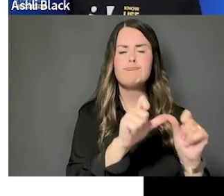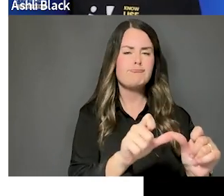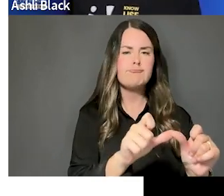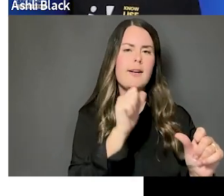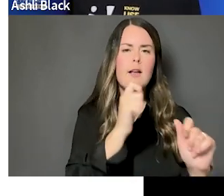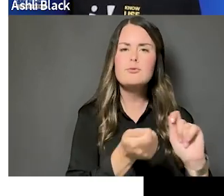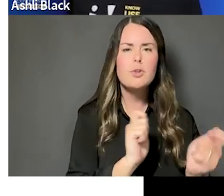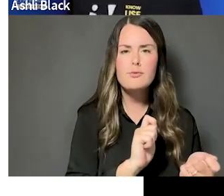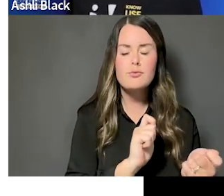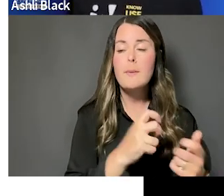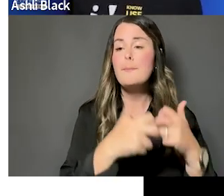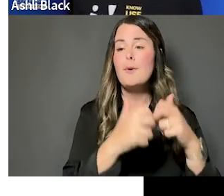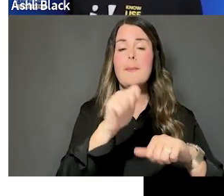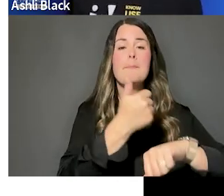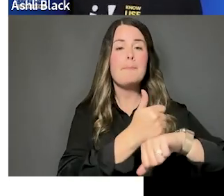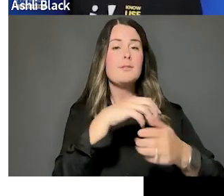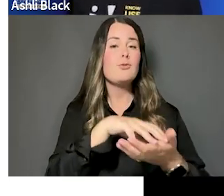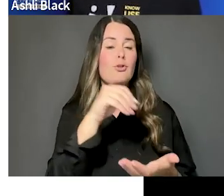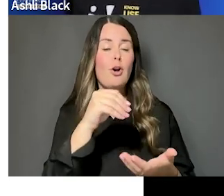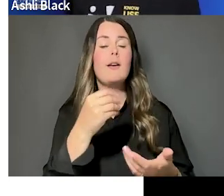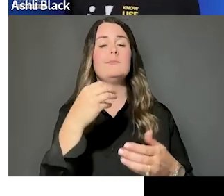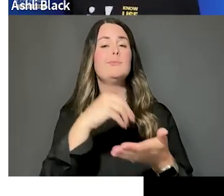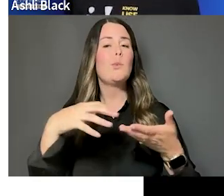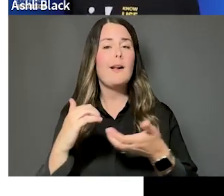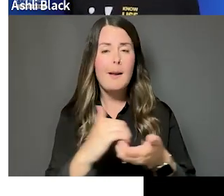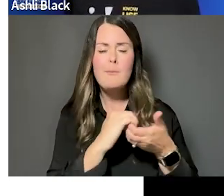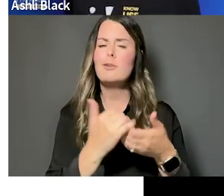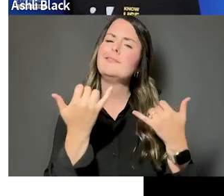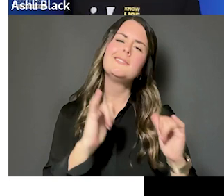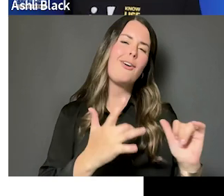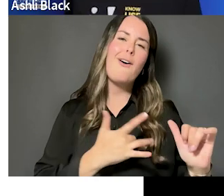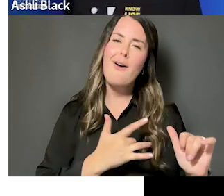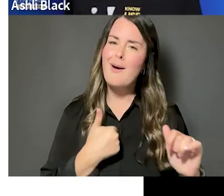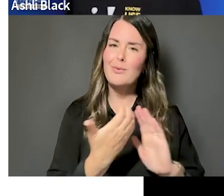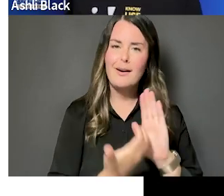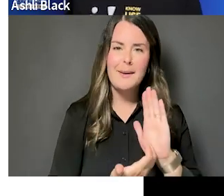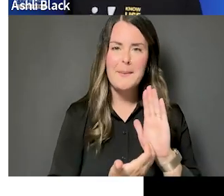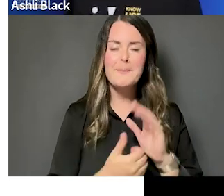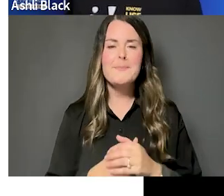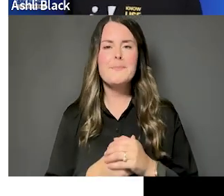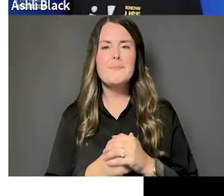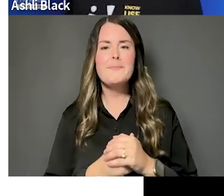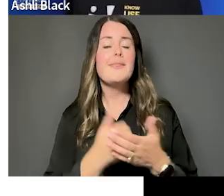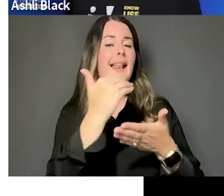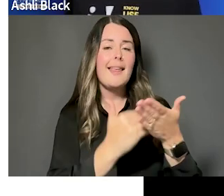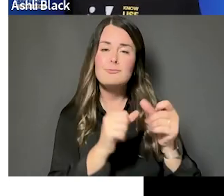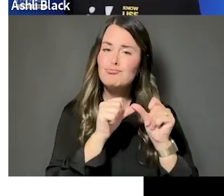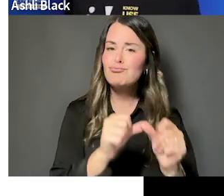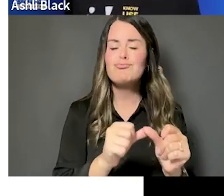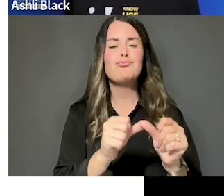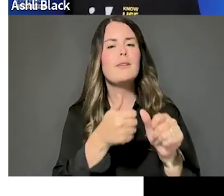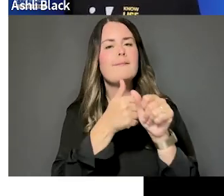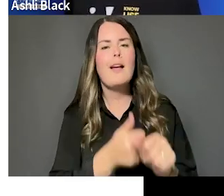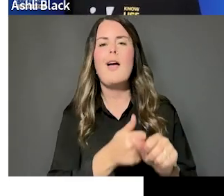remains unchanged. Problem-based learning and student collaboration are still at the heart of our curriculum.